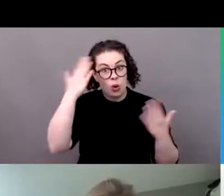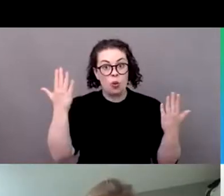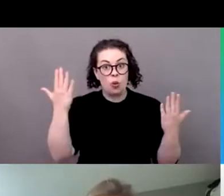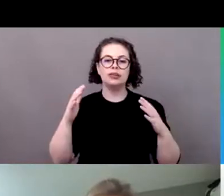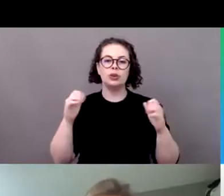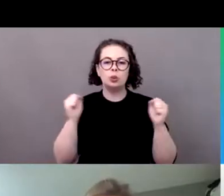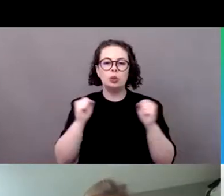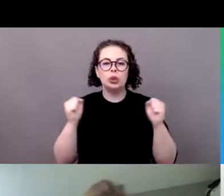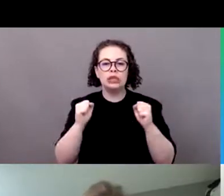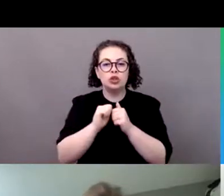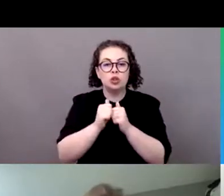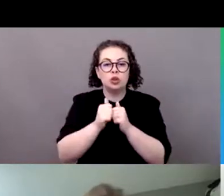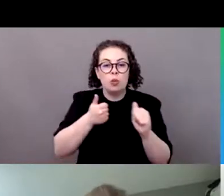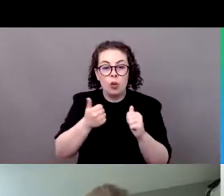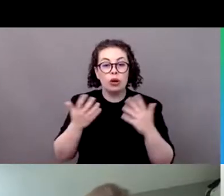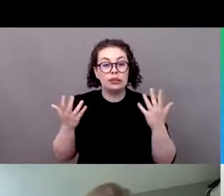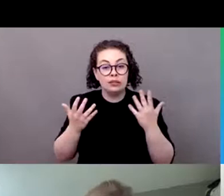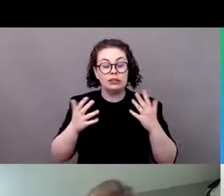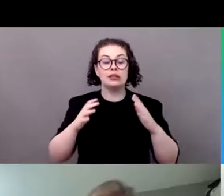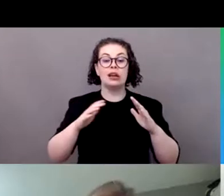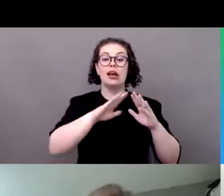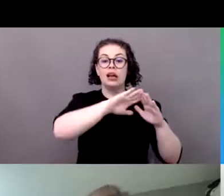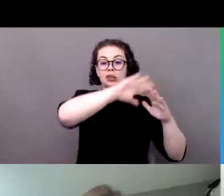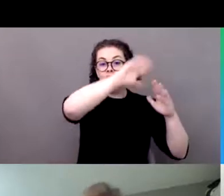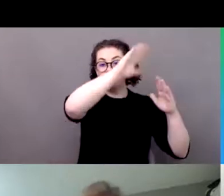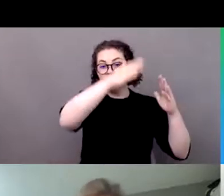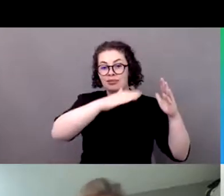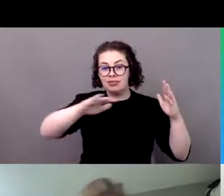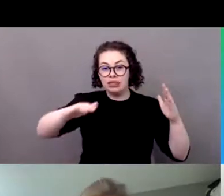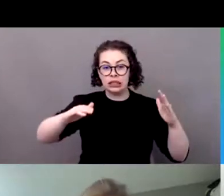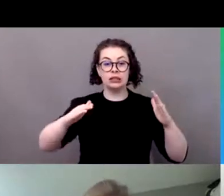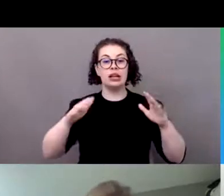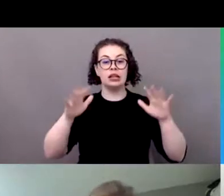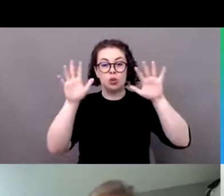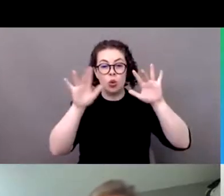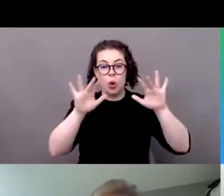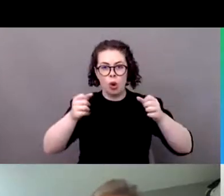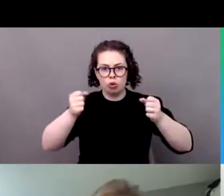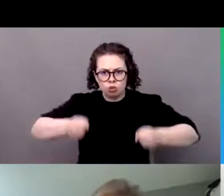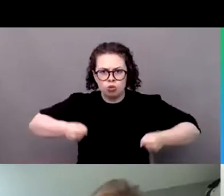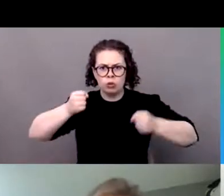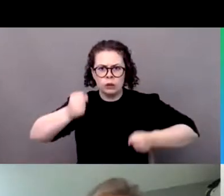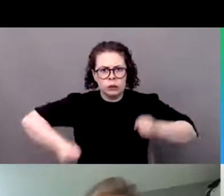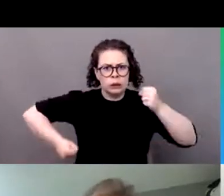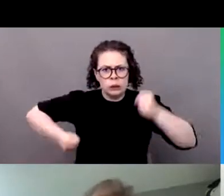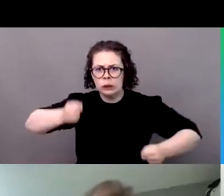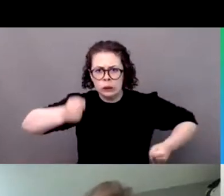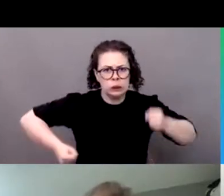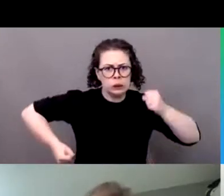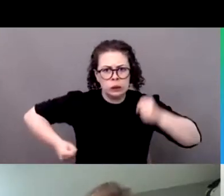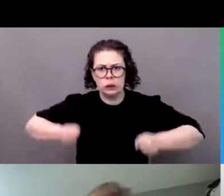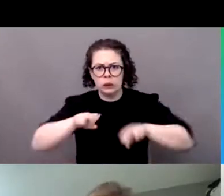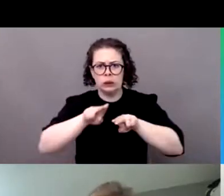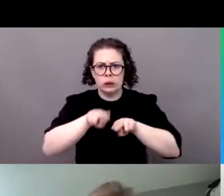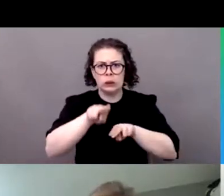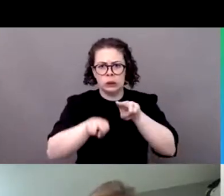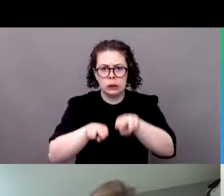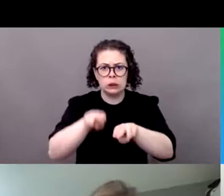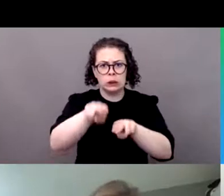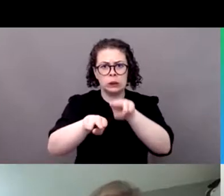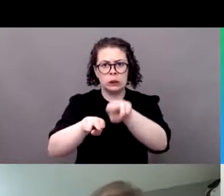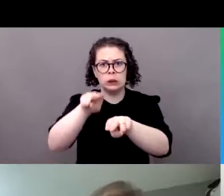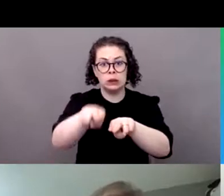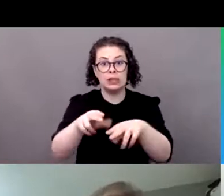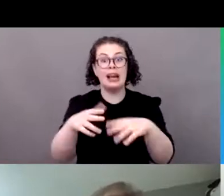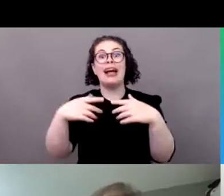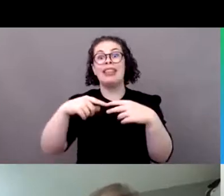marksmanship shooting, which is a very technical sport. So that makes for a very surprising combination when it comes to our competitions. And